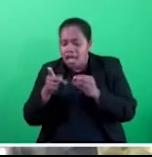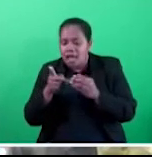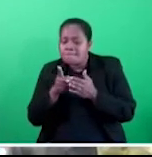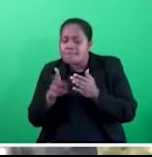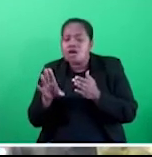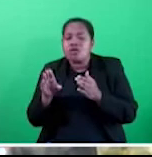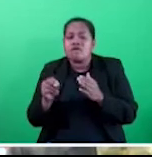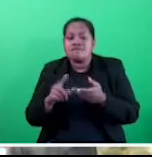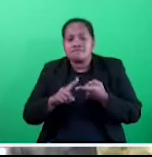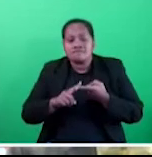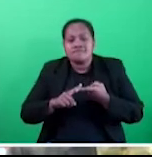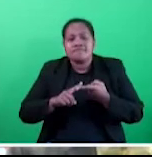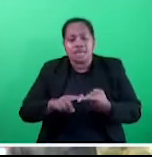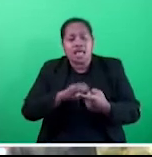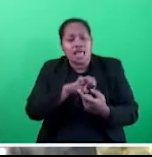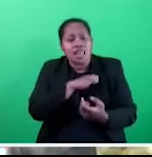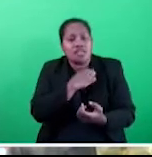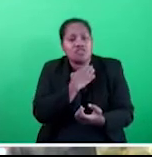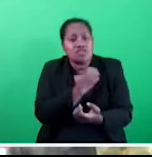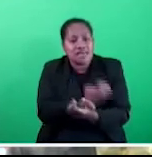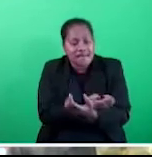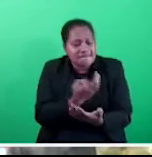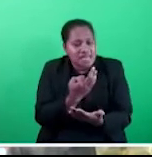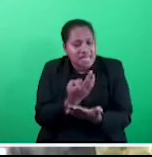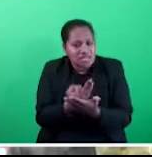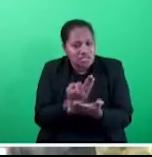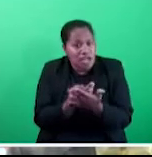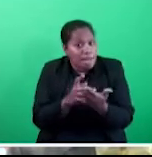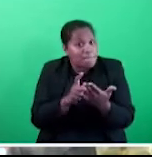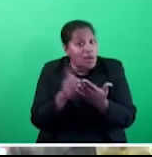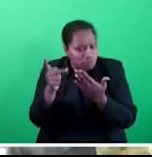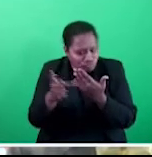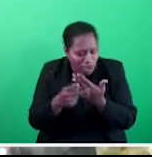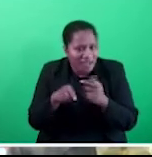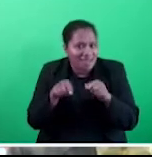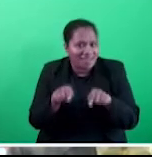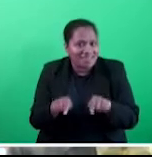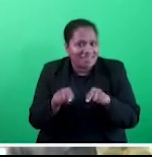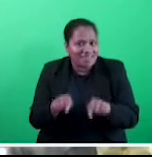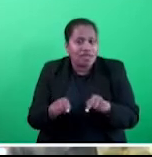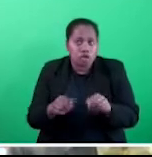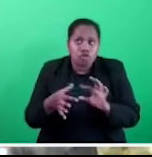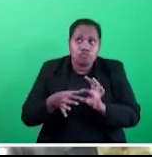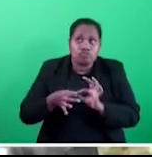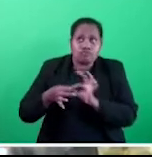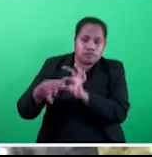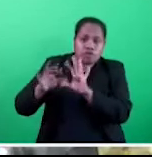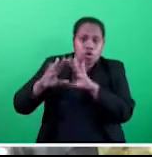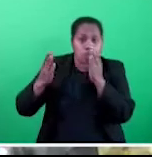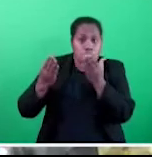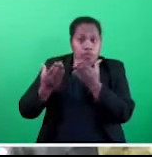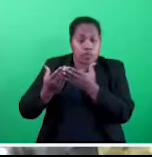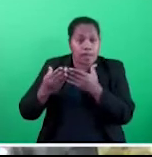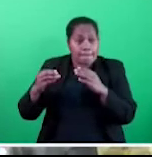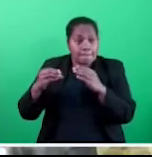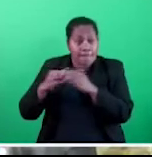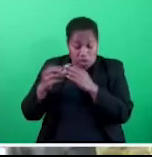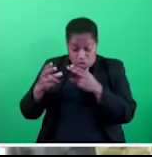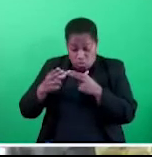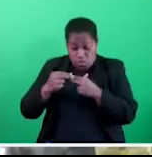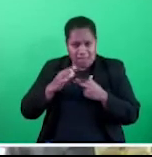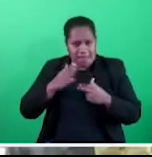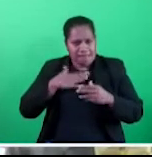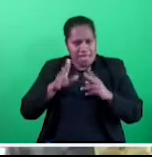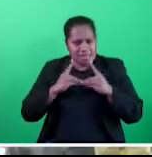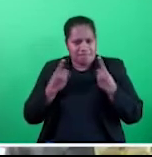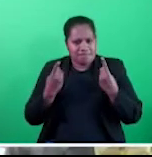Energy Financing Project, which is undertaken by the World Bank together with the Department of Energy in my ministry.